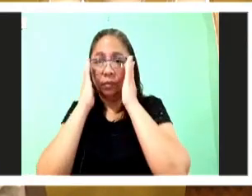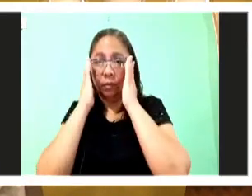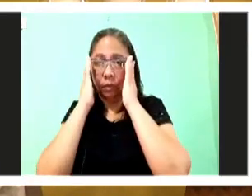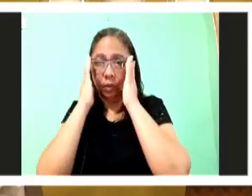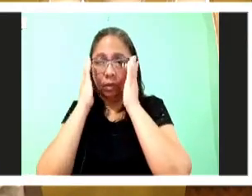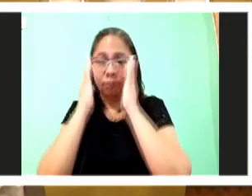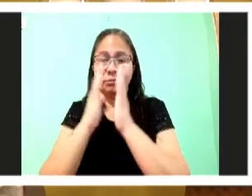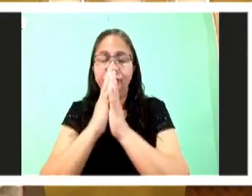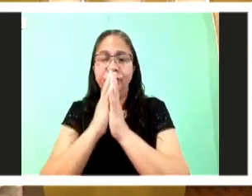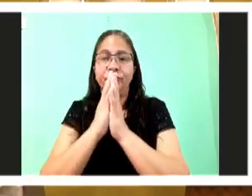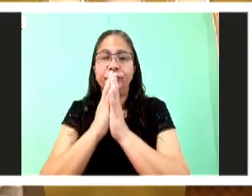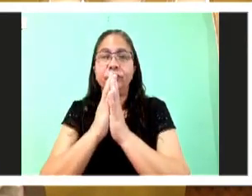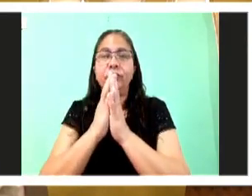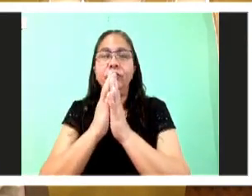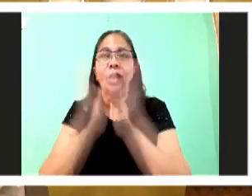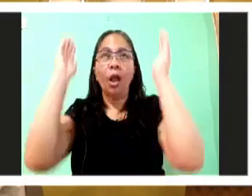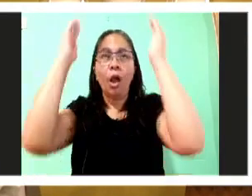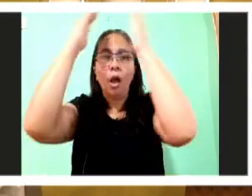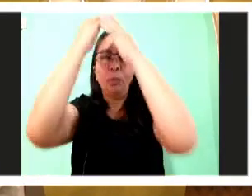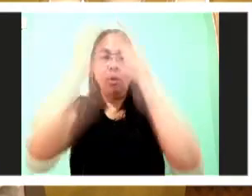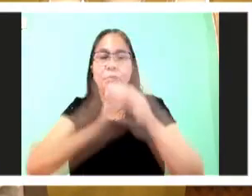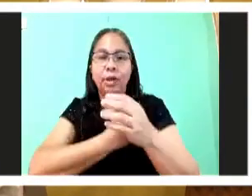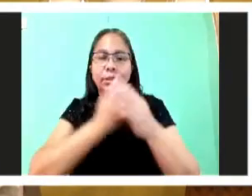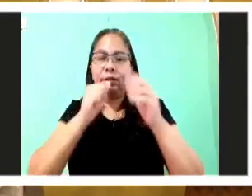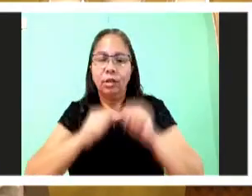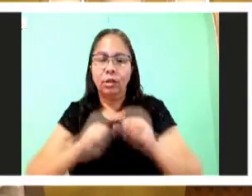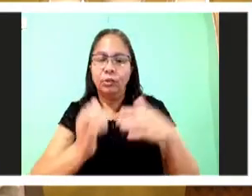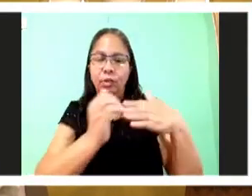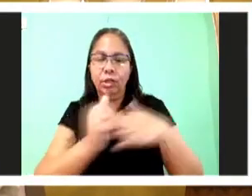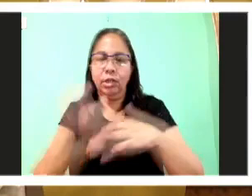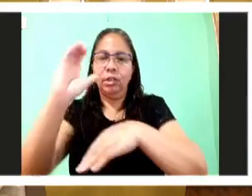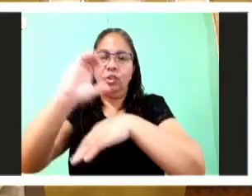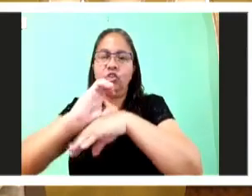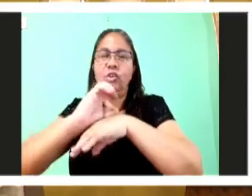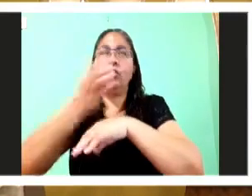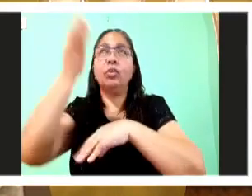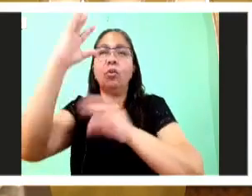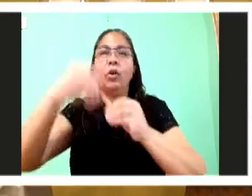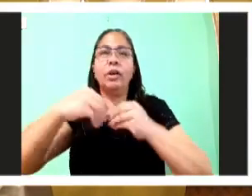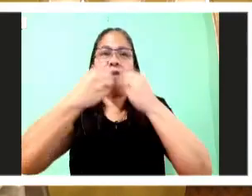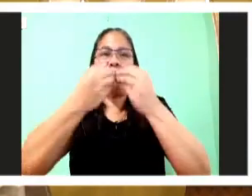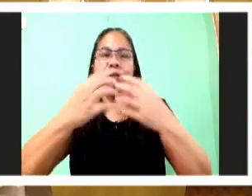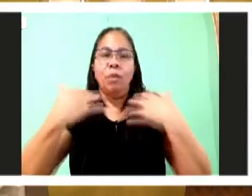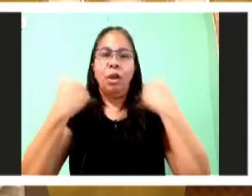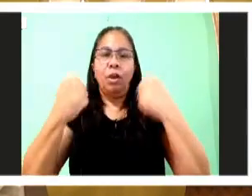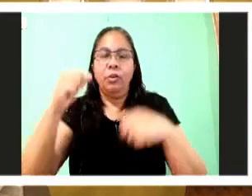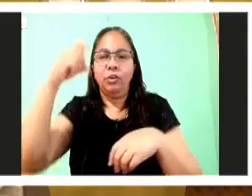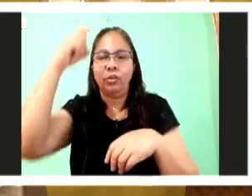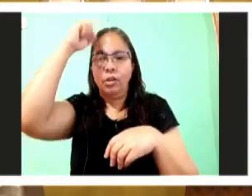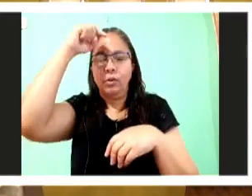Lord, for our Holy Father, as he continues to lead the church, give him courage and wisdom. Lord, hear us.